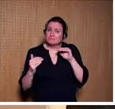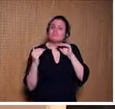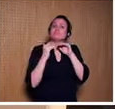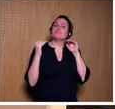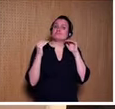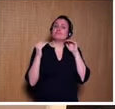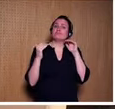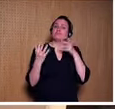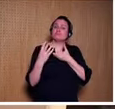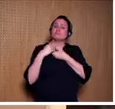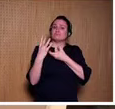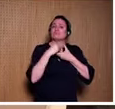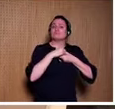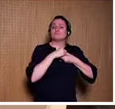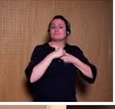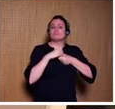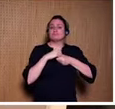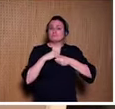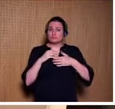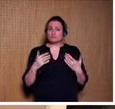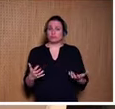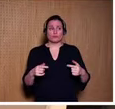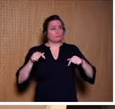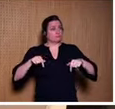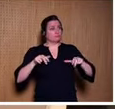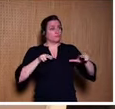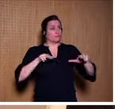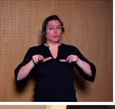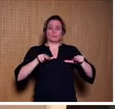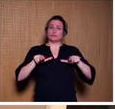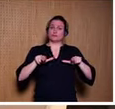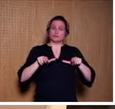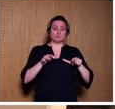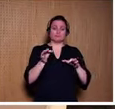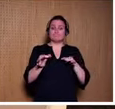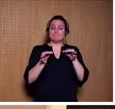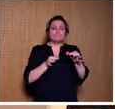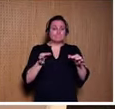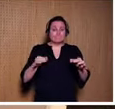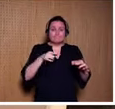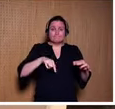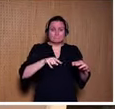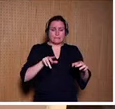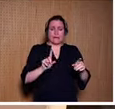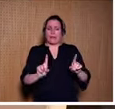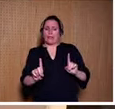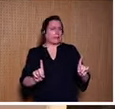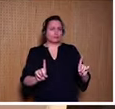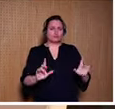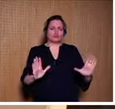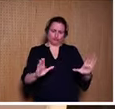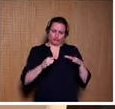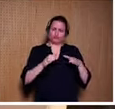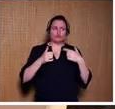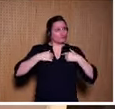midst of the most difficult moments in our organizations, we can, we will, and we